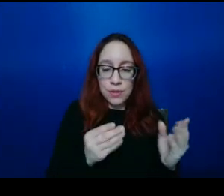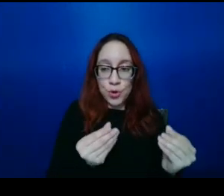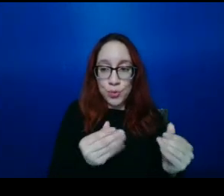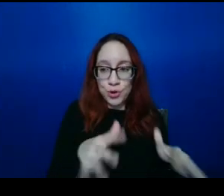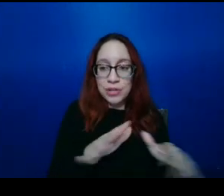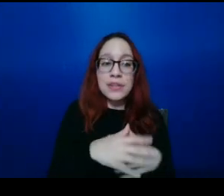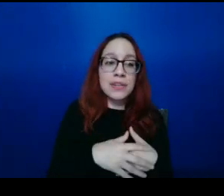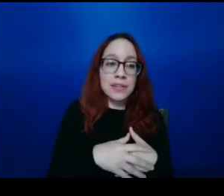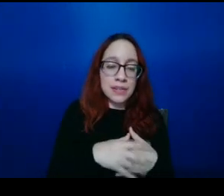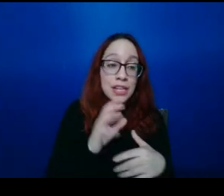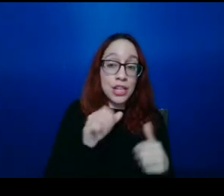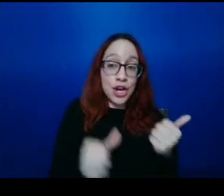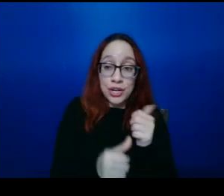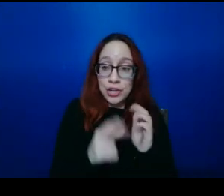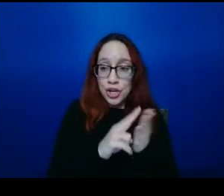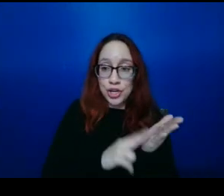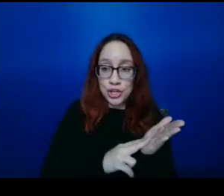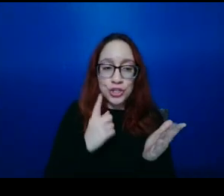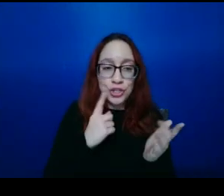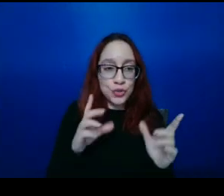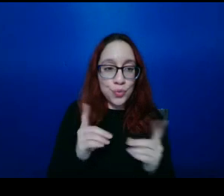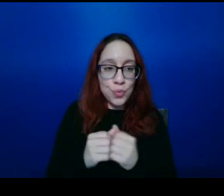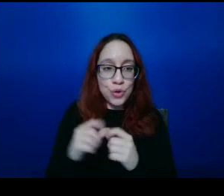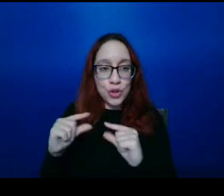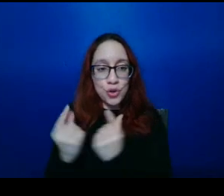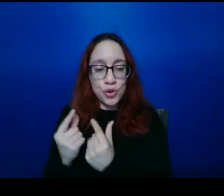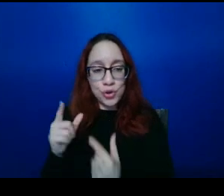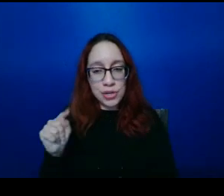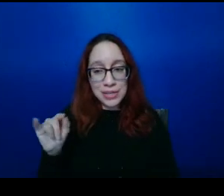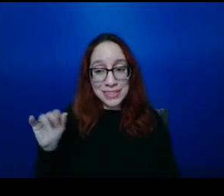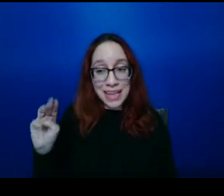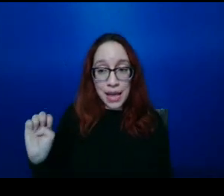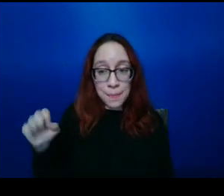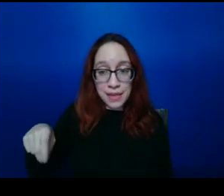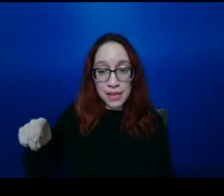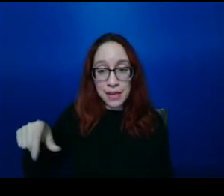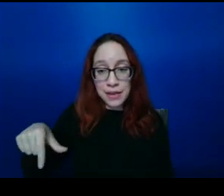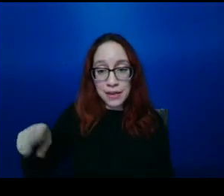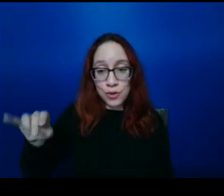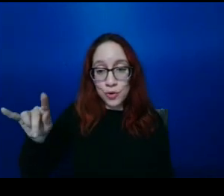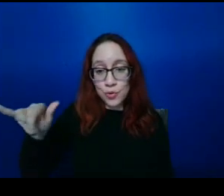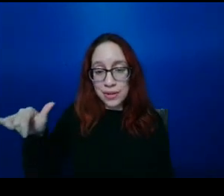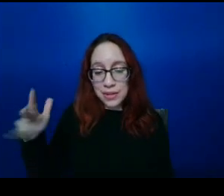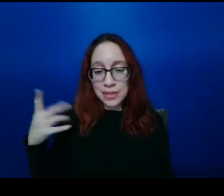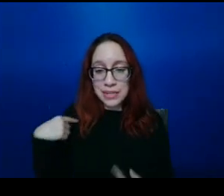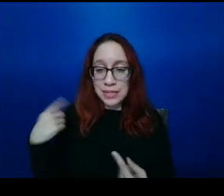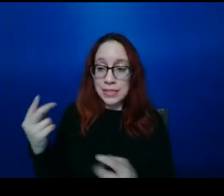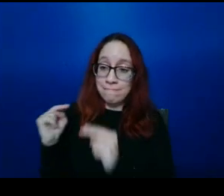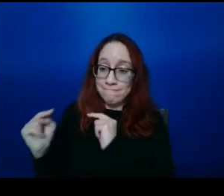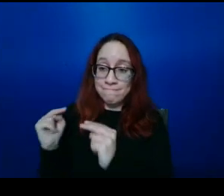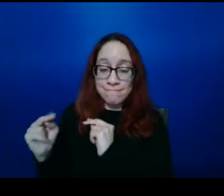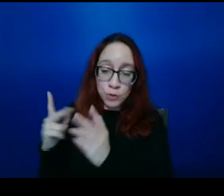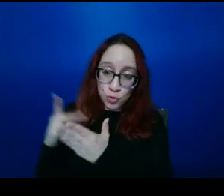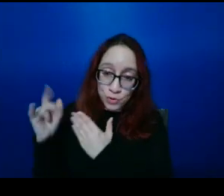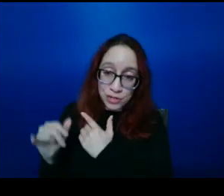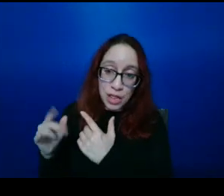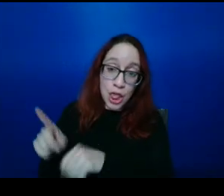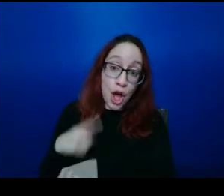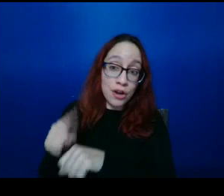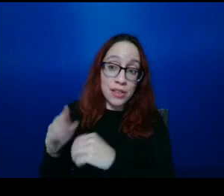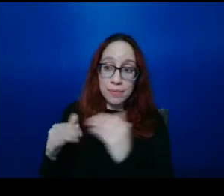they are, in fact, under contract, we understand, to do so with a group named Time Equities. Time Equities has been negotiating this project longer than